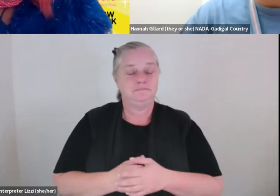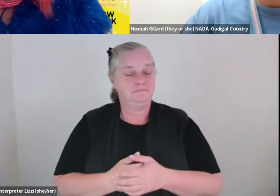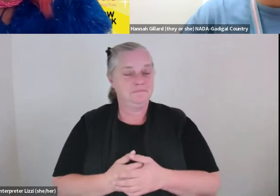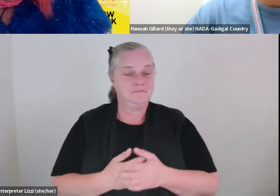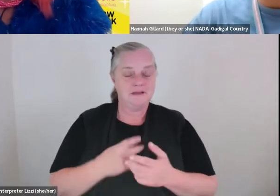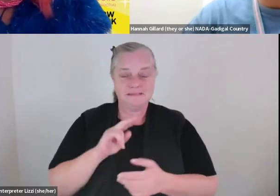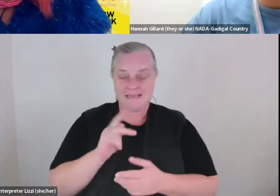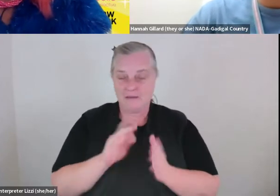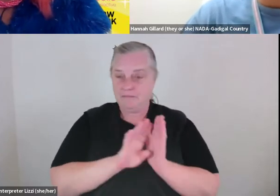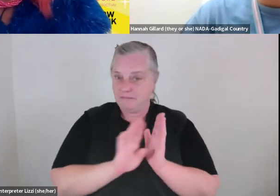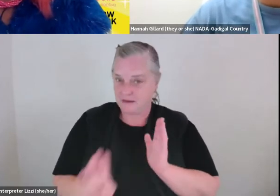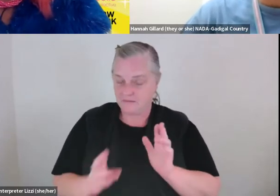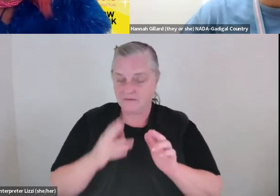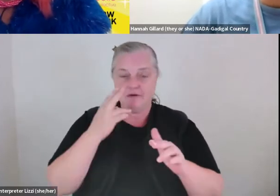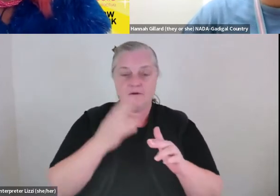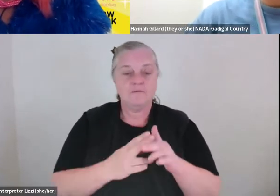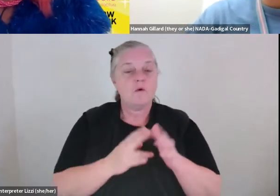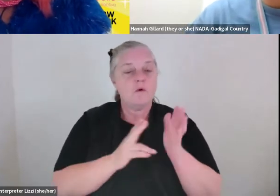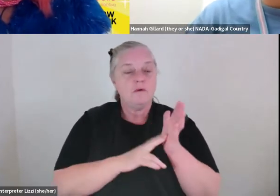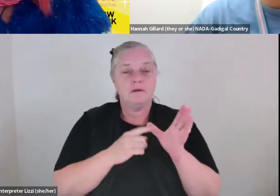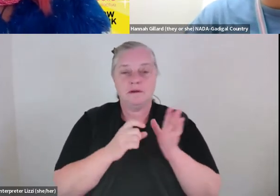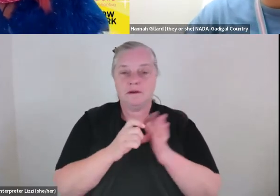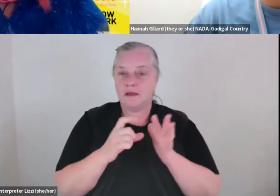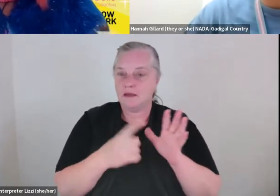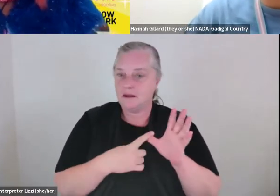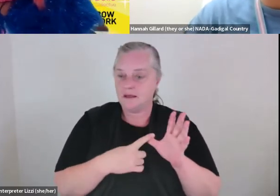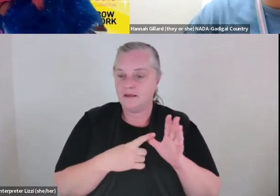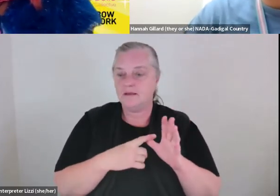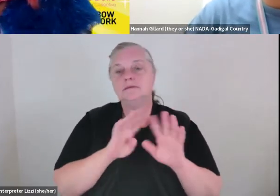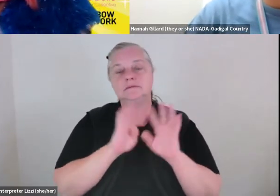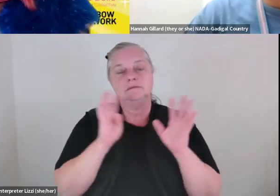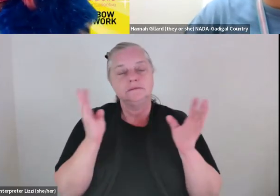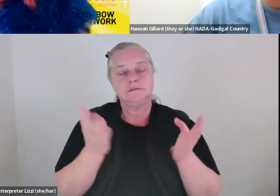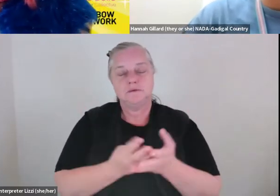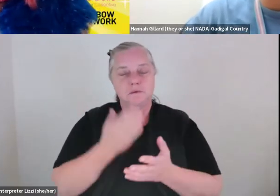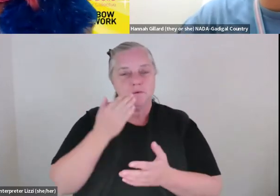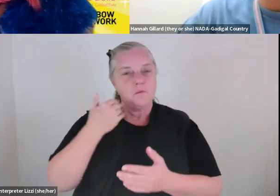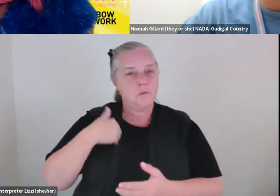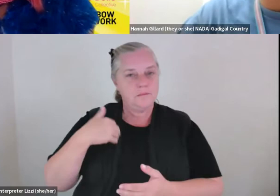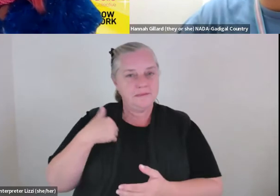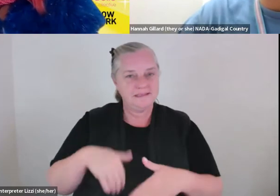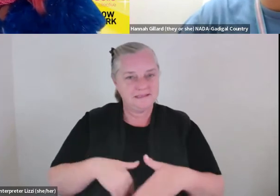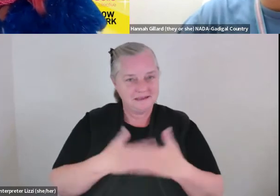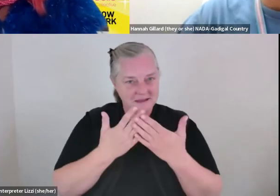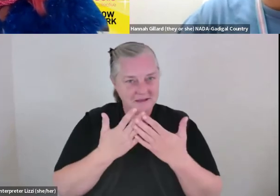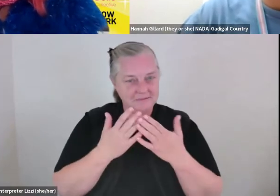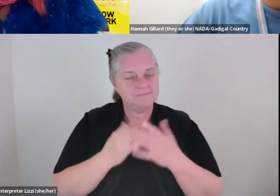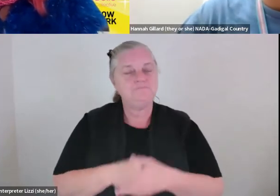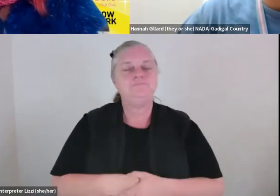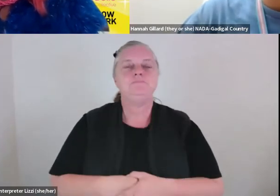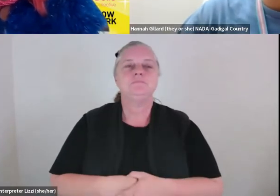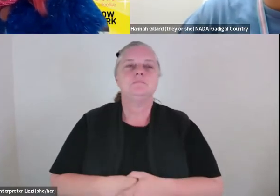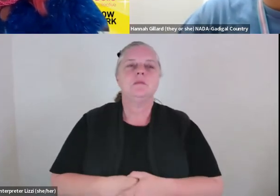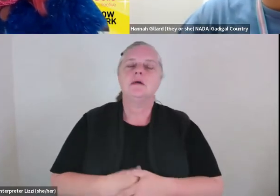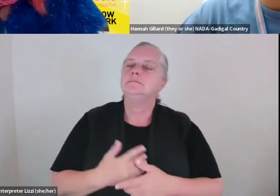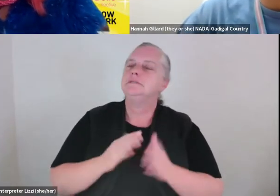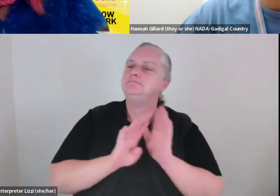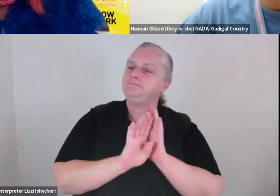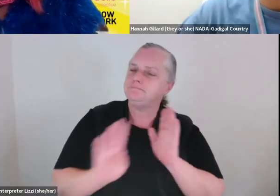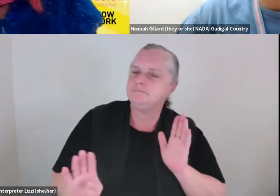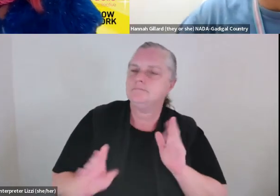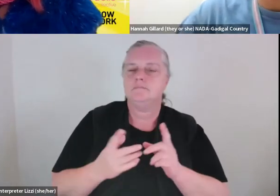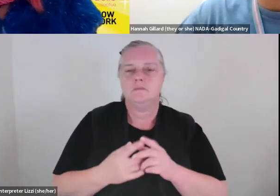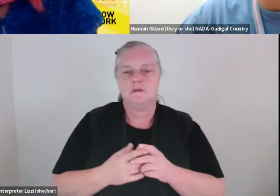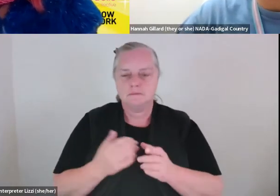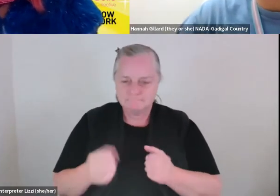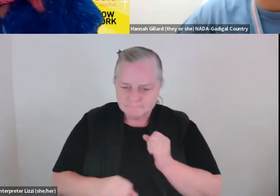Day talk. So this part of the International Women's Day Forum, we're going to be talking about promoting inclusivity for